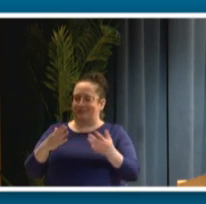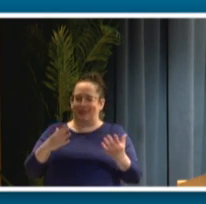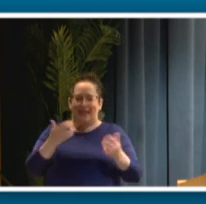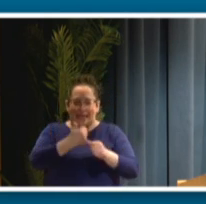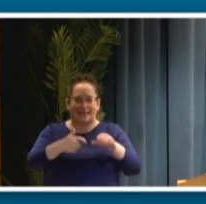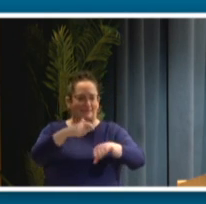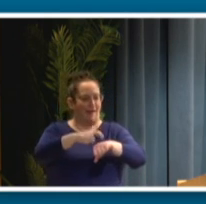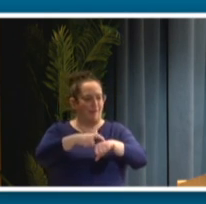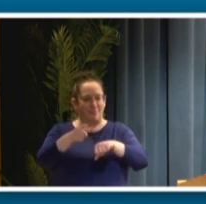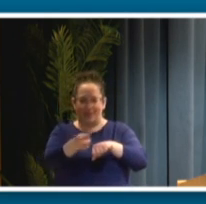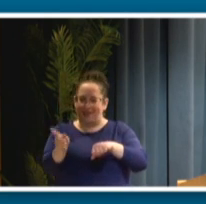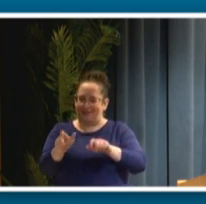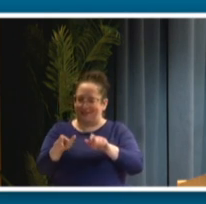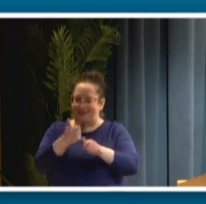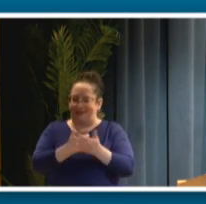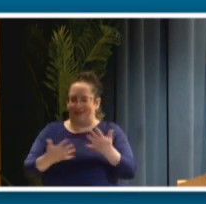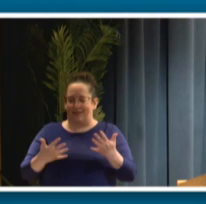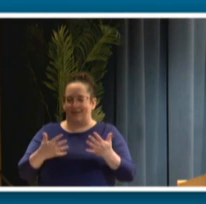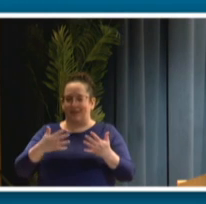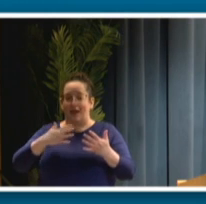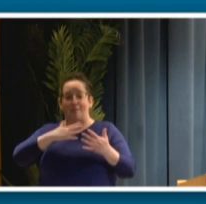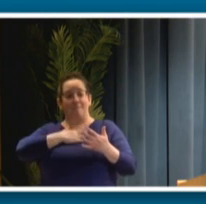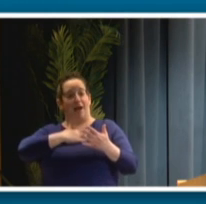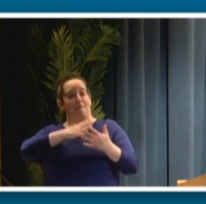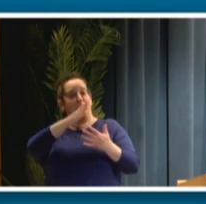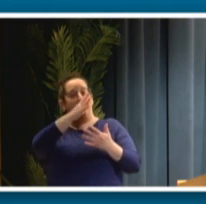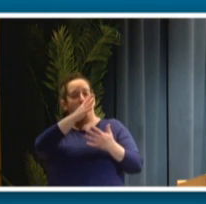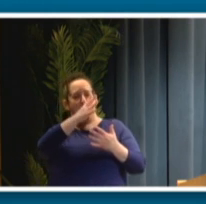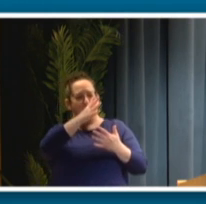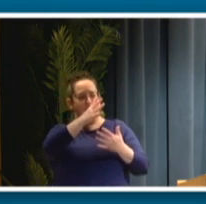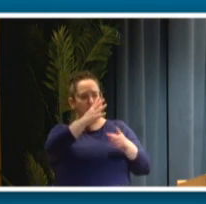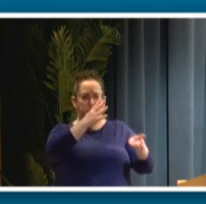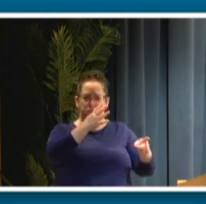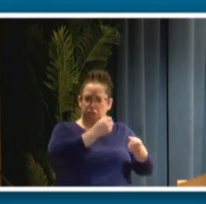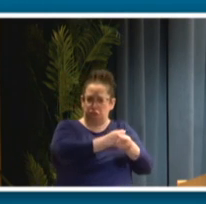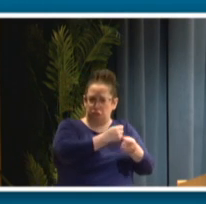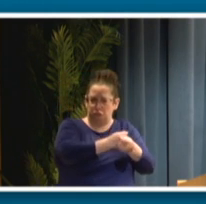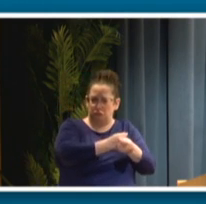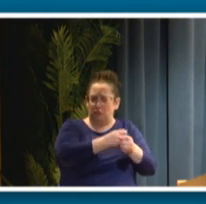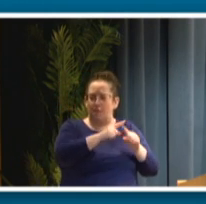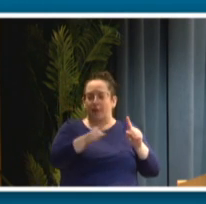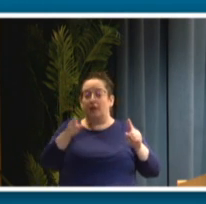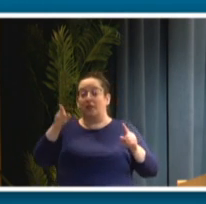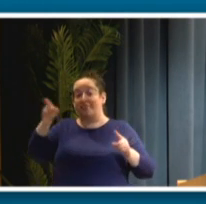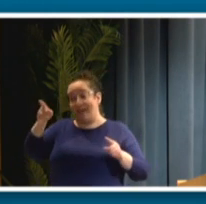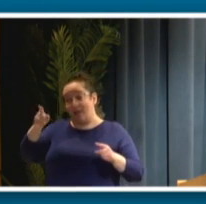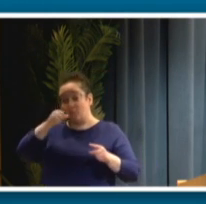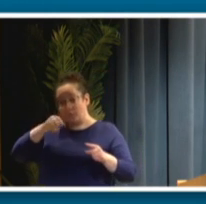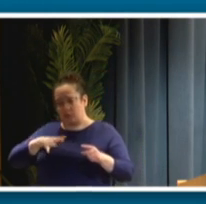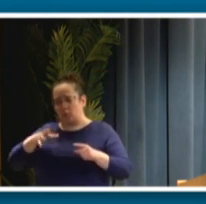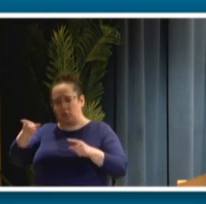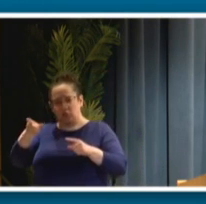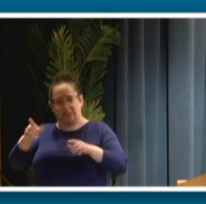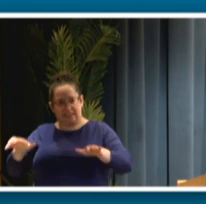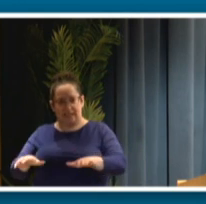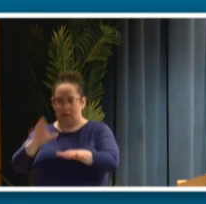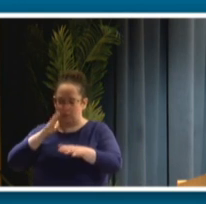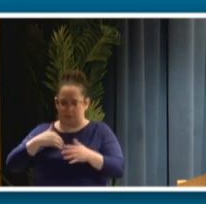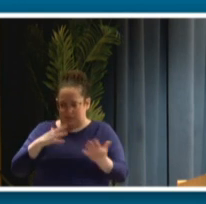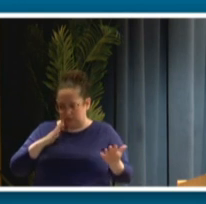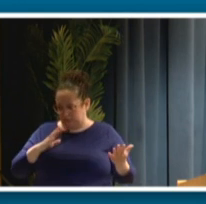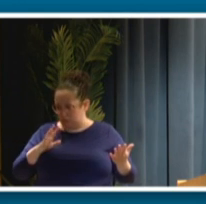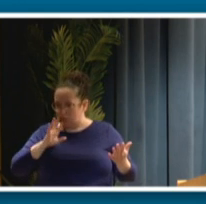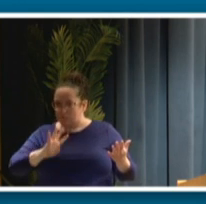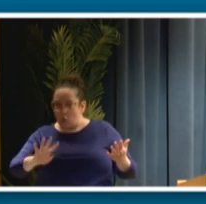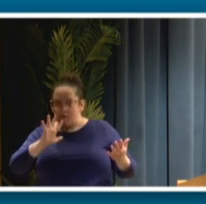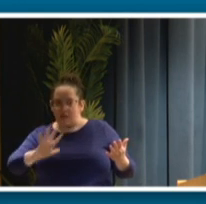ace is in the room, and he can attest to this, what she did for us as young people, right? I'm talking like, I mean, people 4, 5, 6 on up through, you